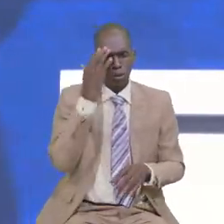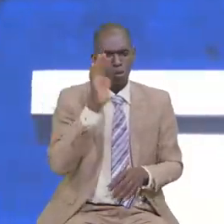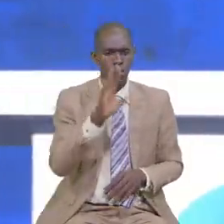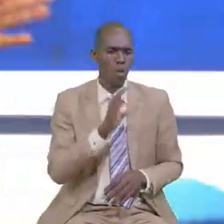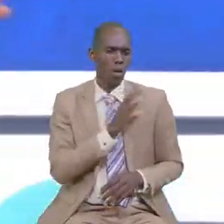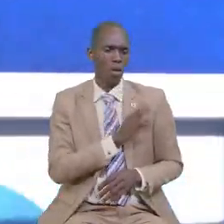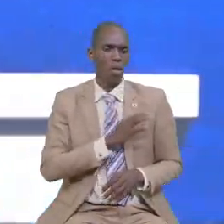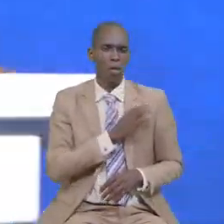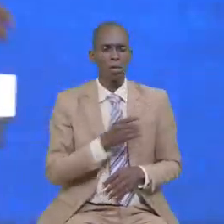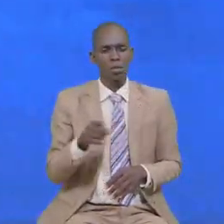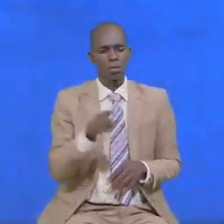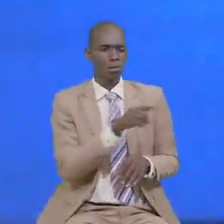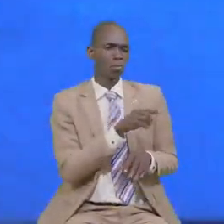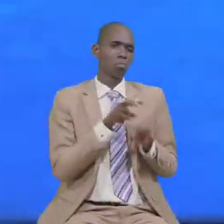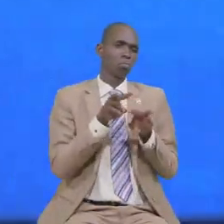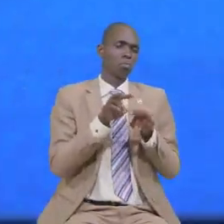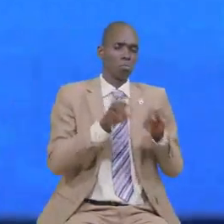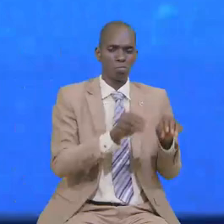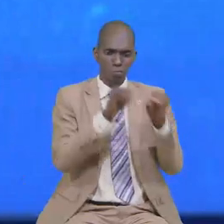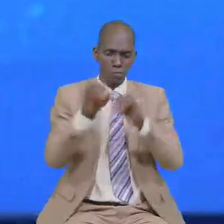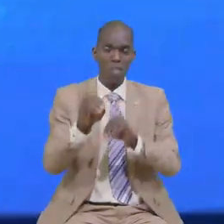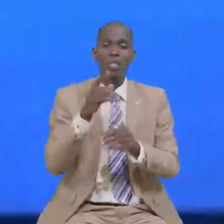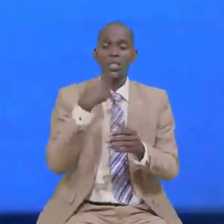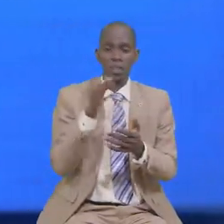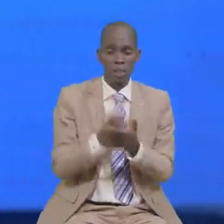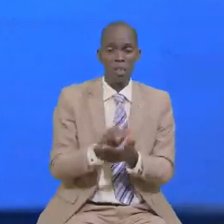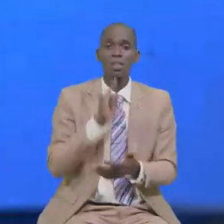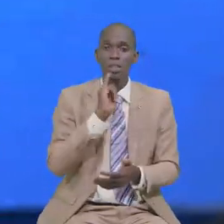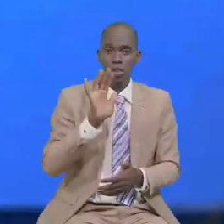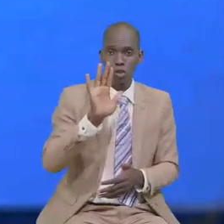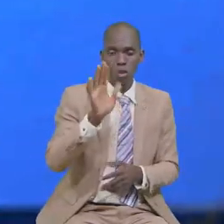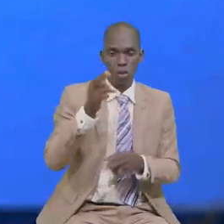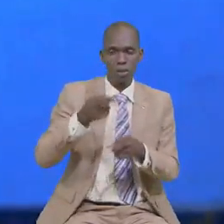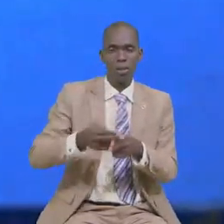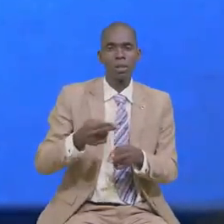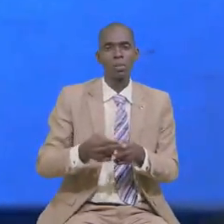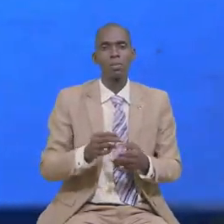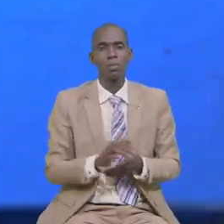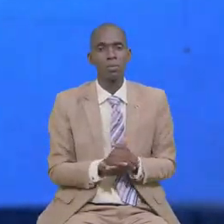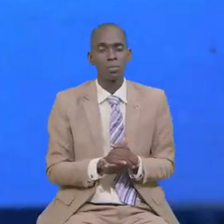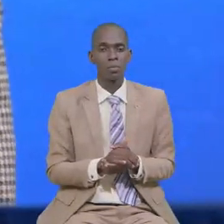they affirm that is your name.